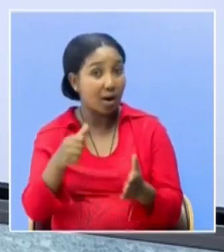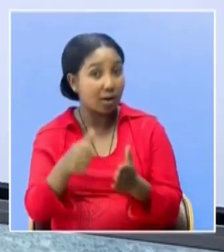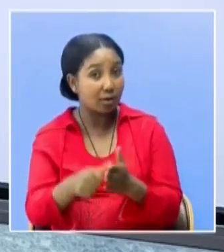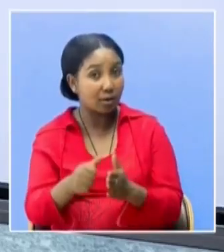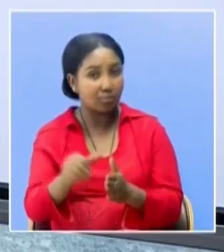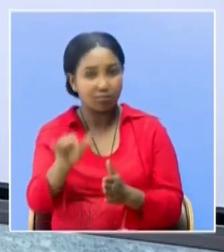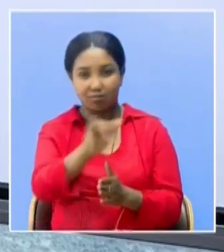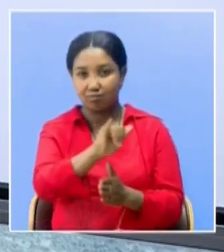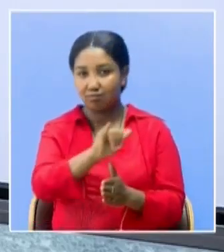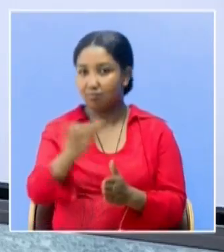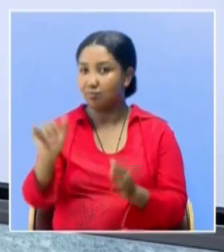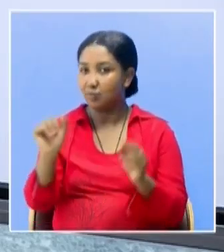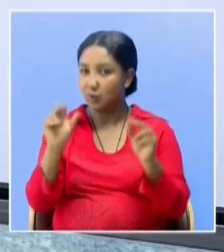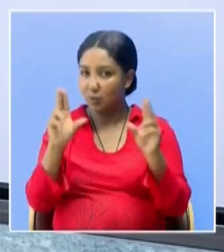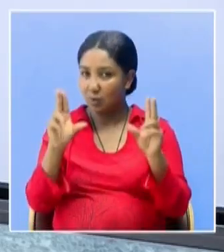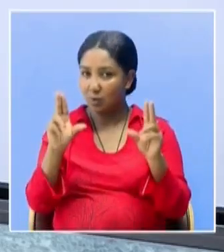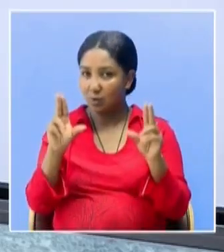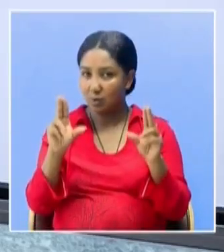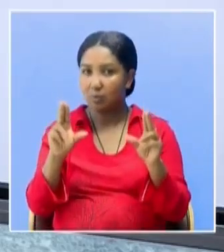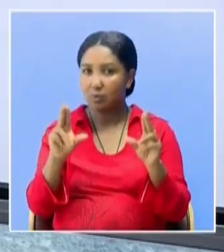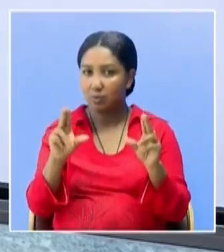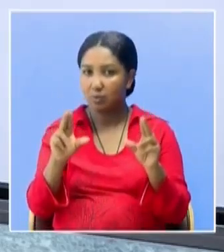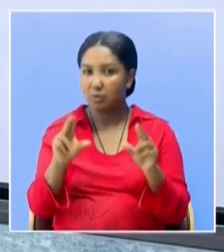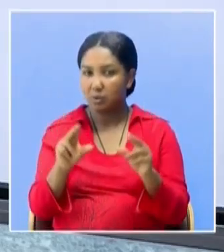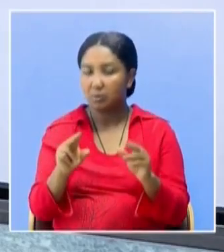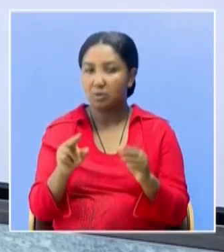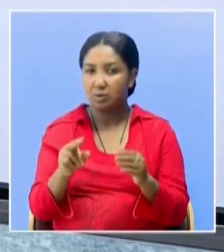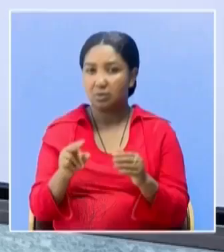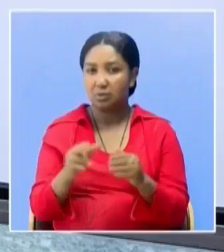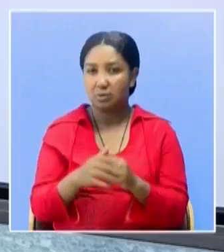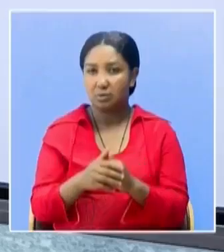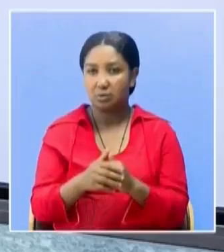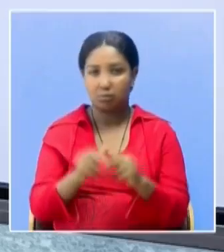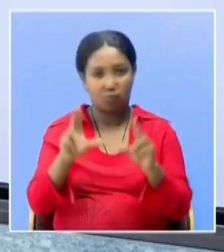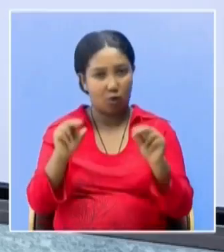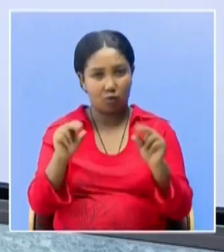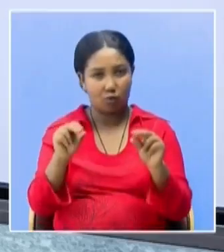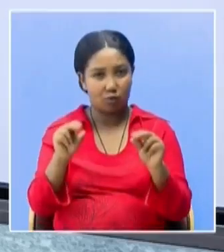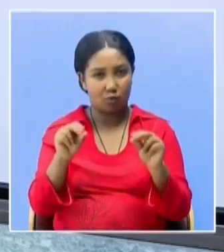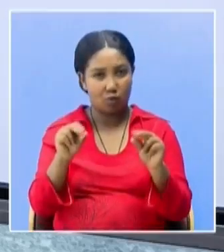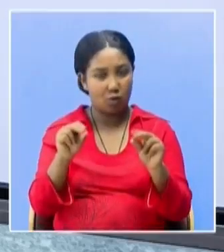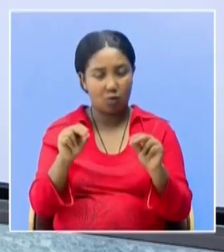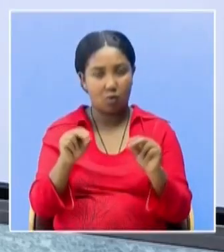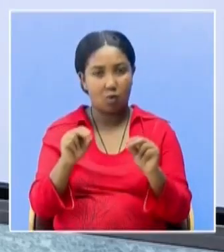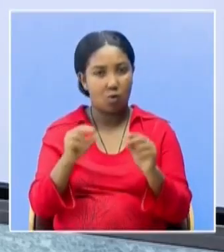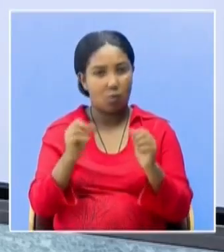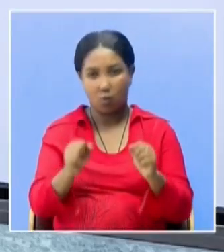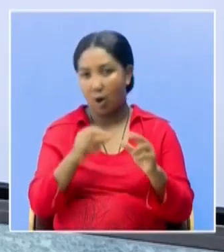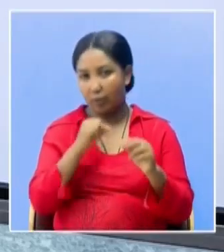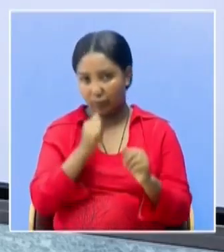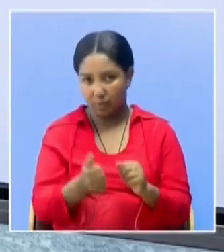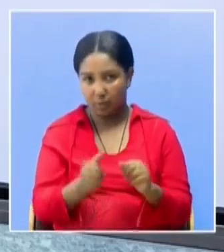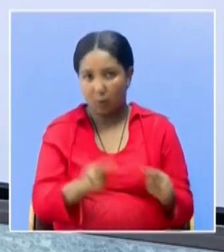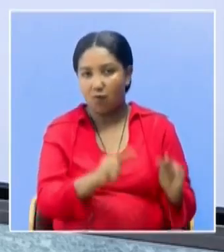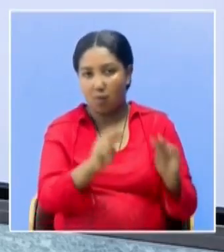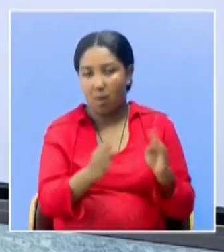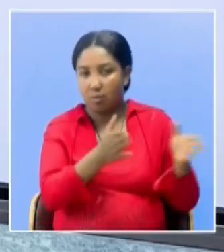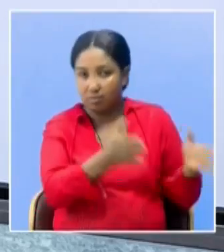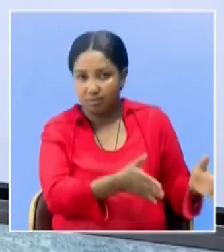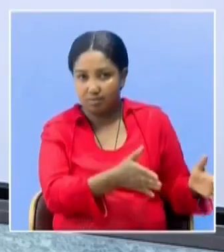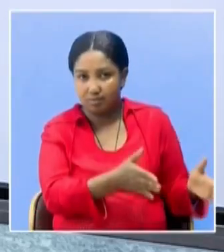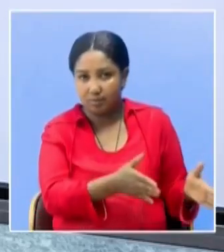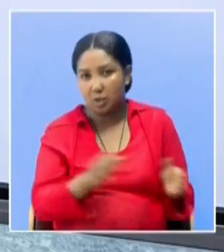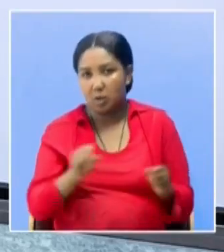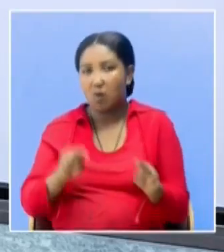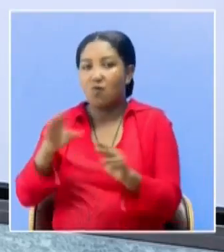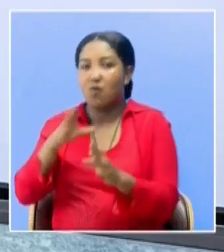use such kind of sentences or paragraphs are not just possible. It's all right? That's why, because you have to be formal.